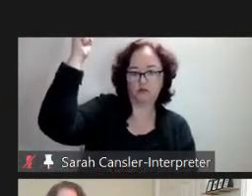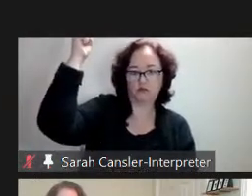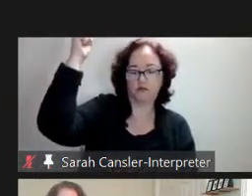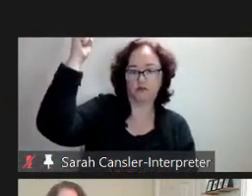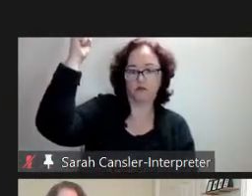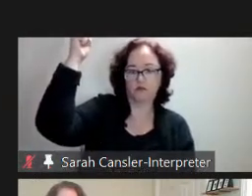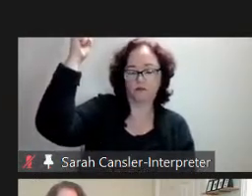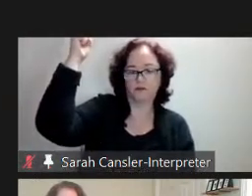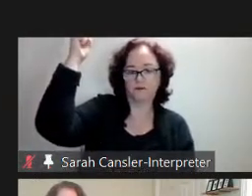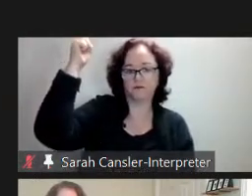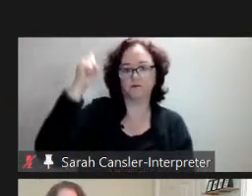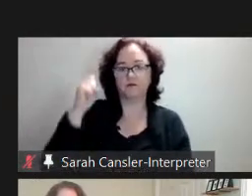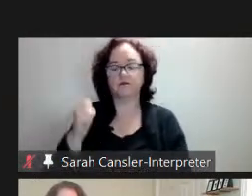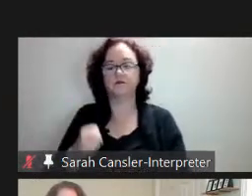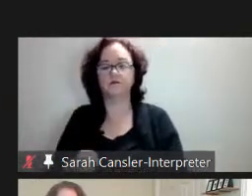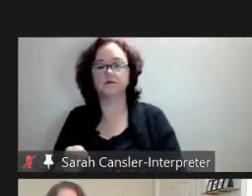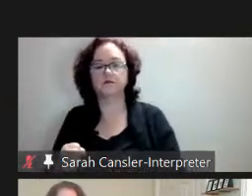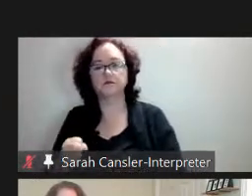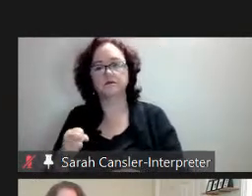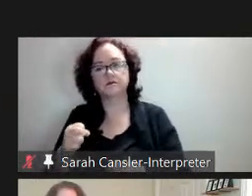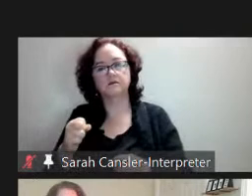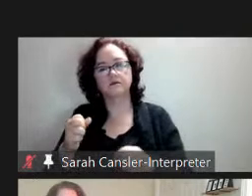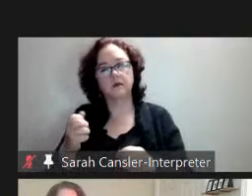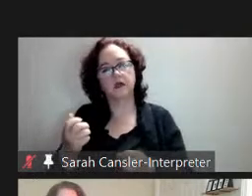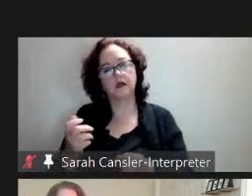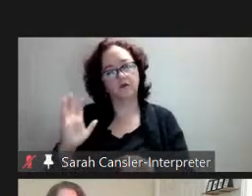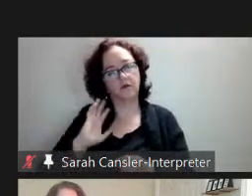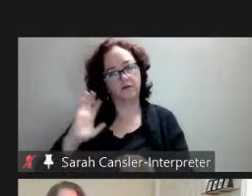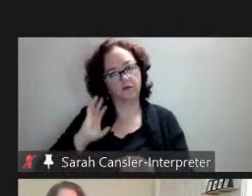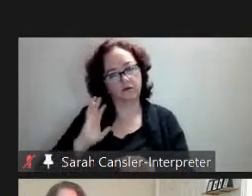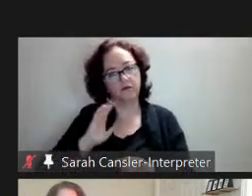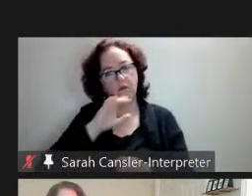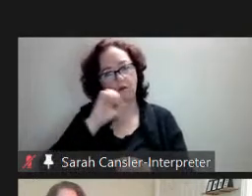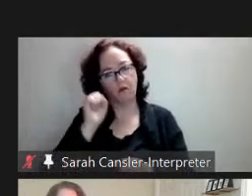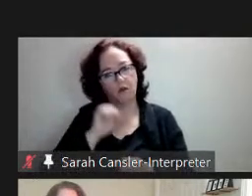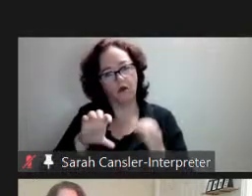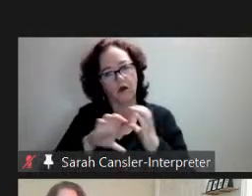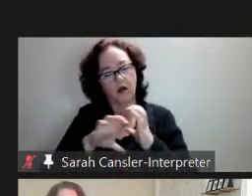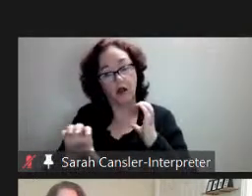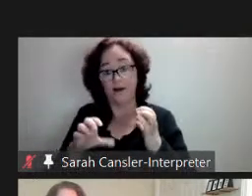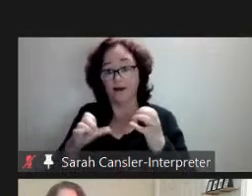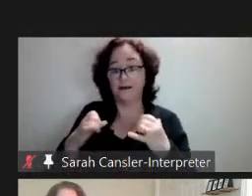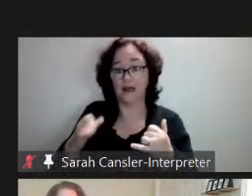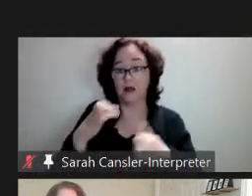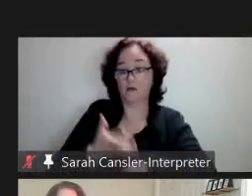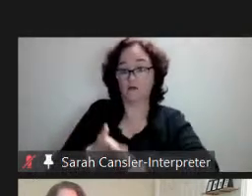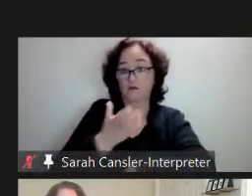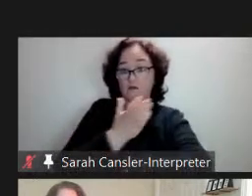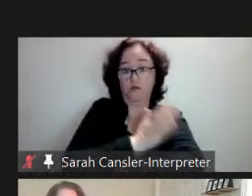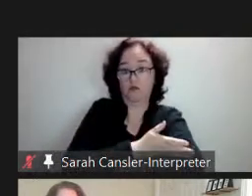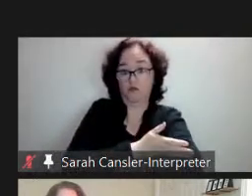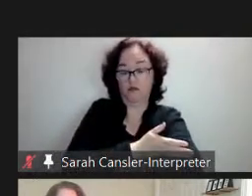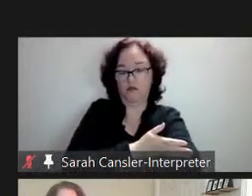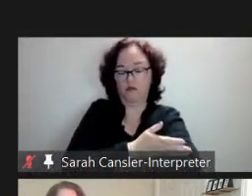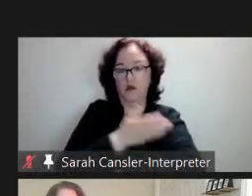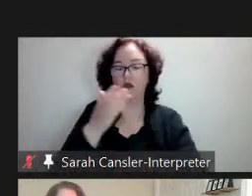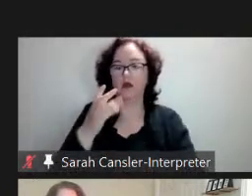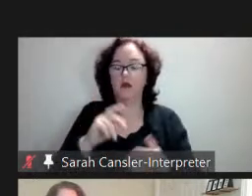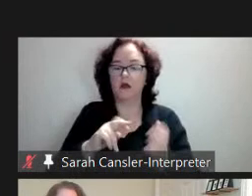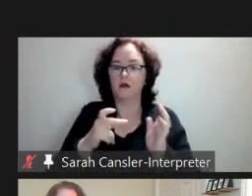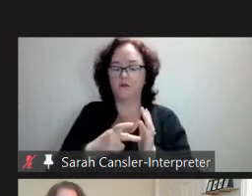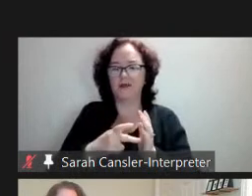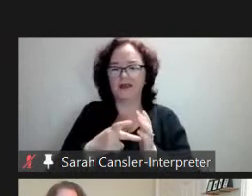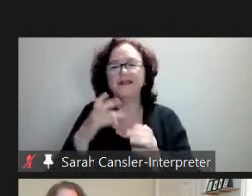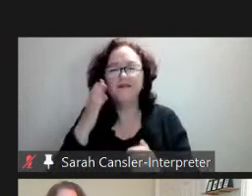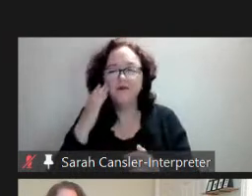bit improved over the ones we had on our older car series because they are kind of secured so they won't slide. Some of the older